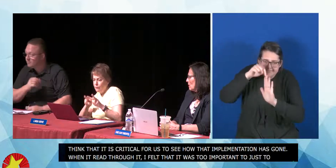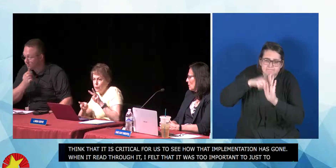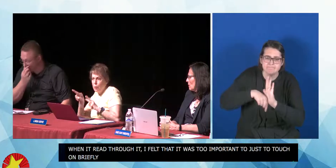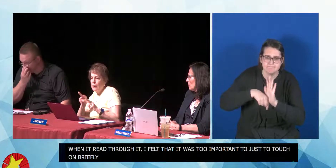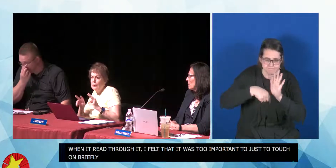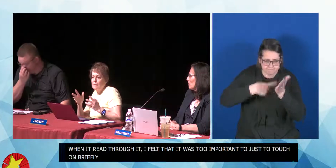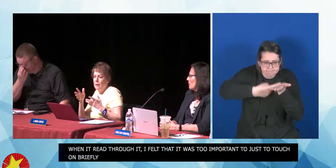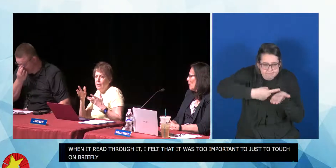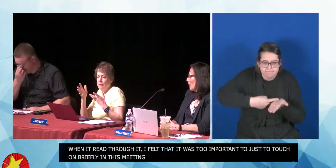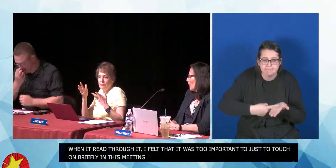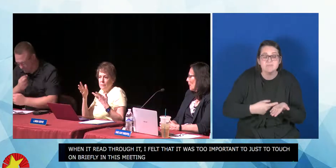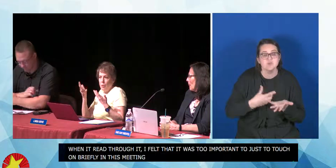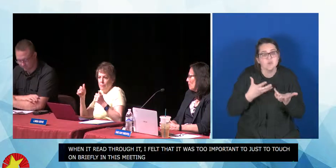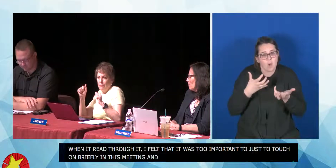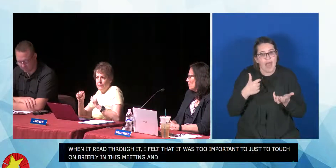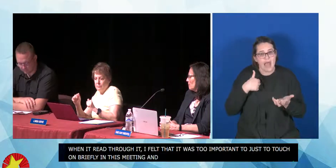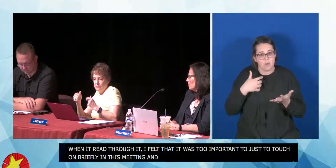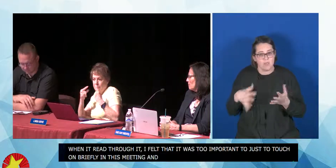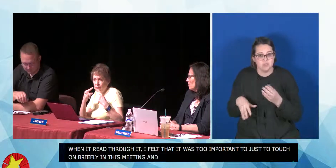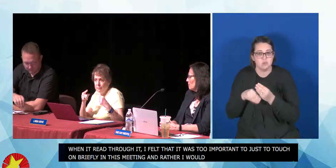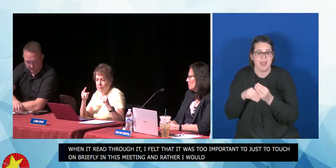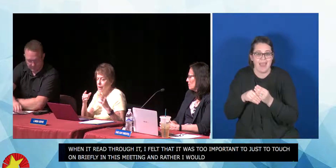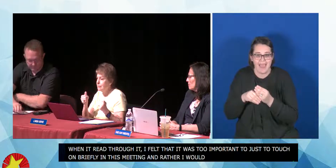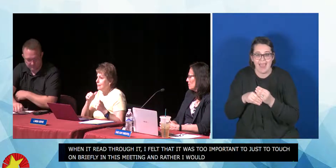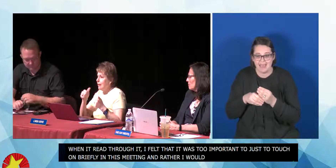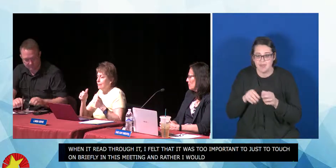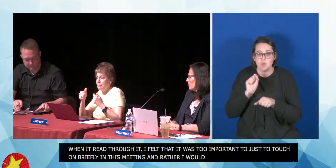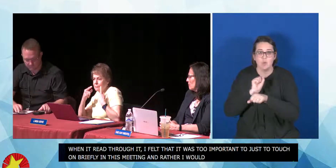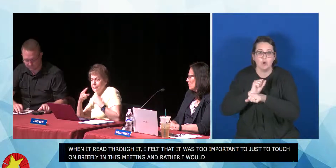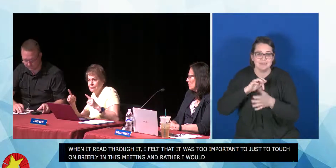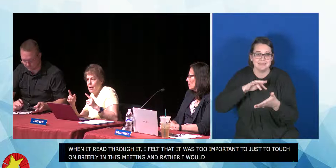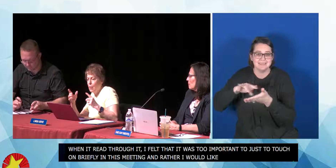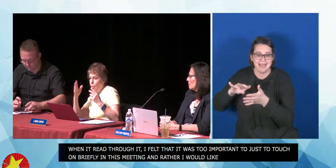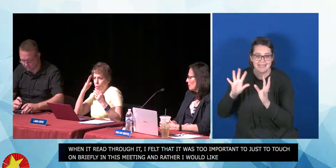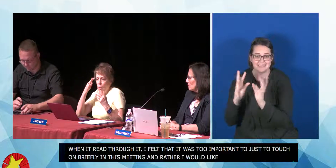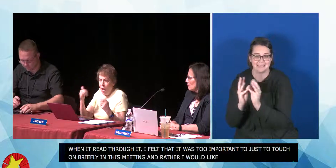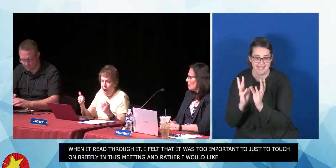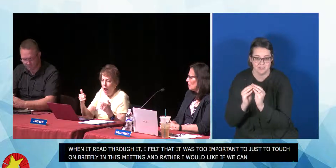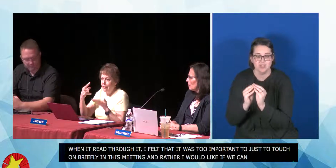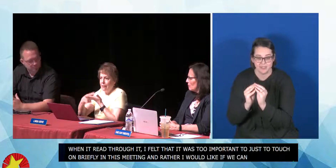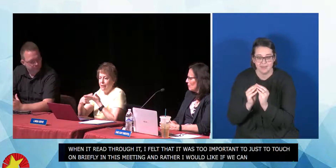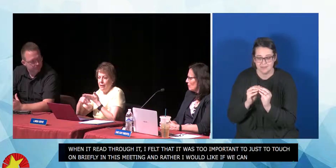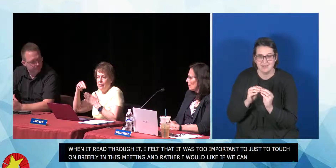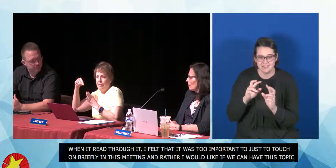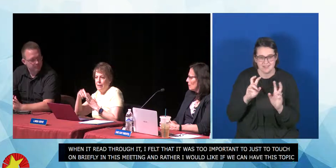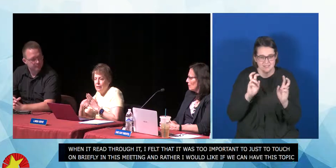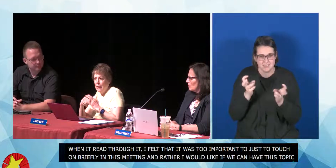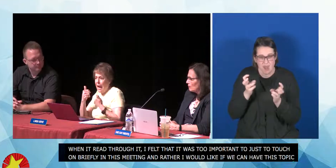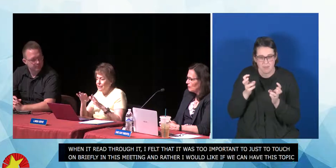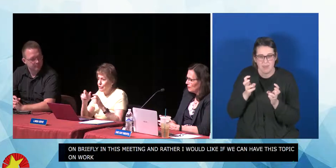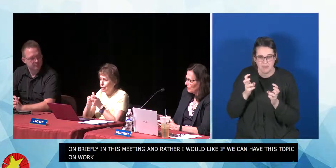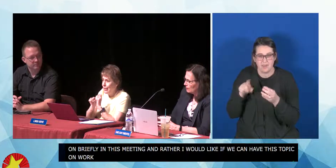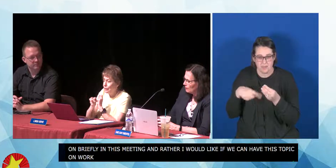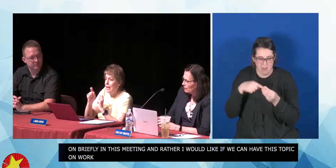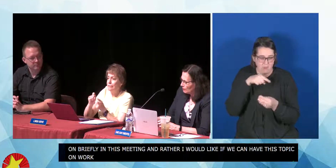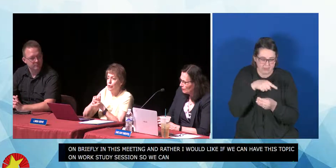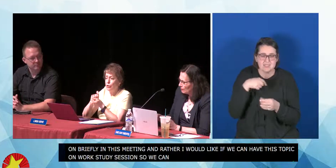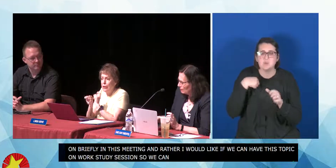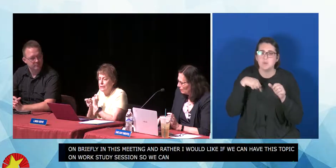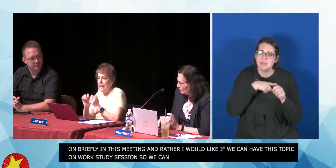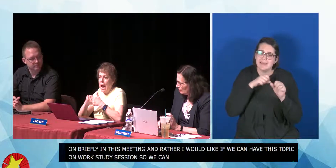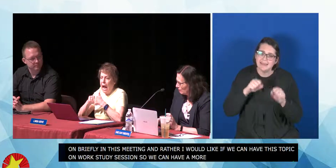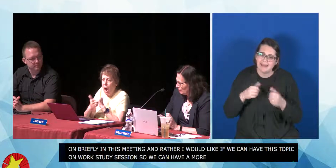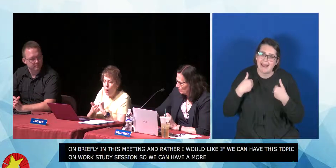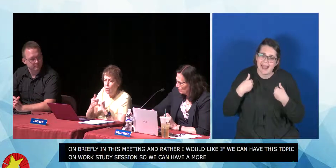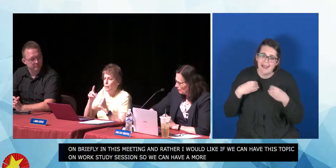like it if we could put this as a topic on a work study session so that we could have a little bit more thorough conversation about what's